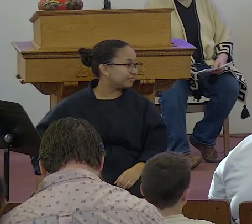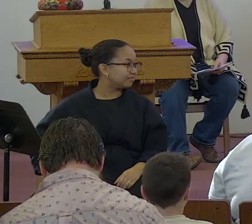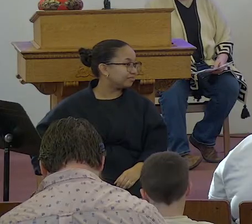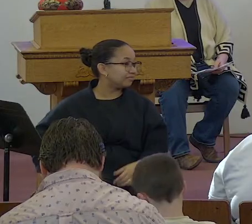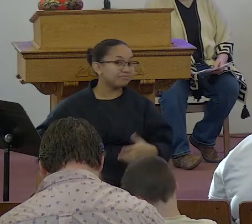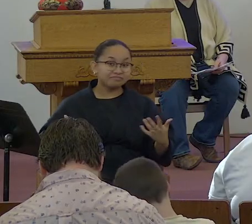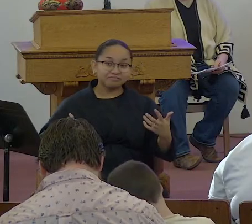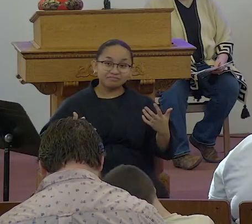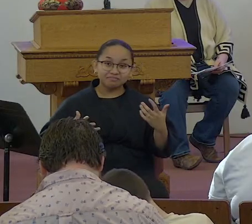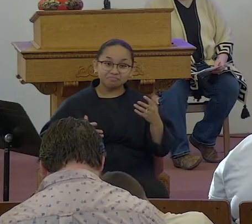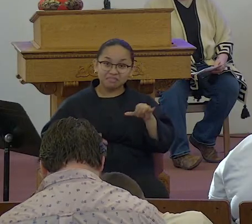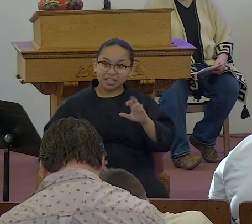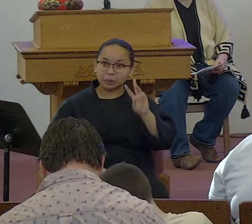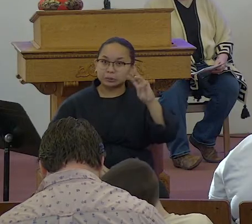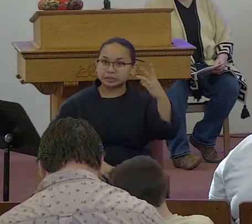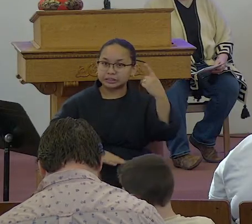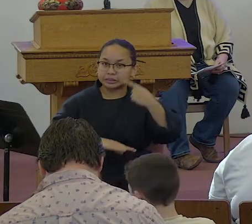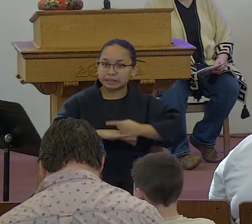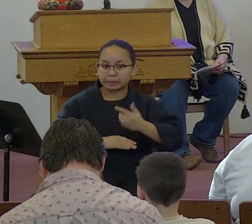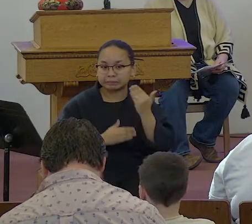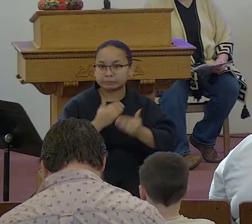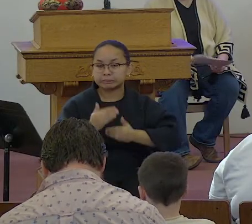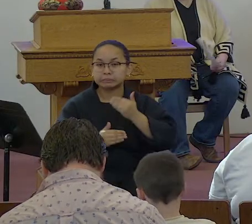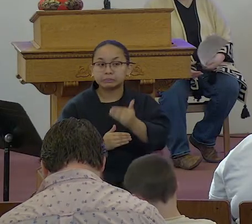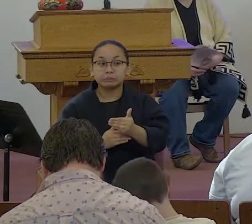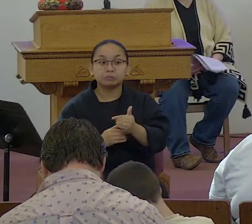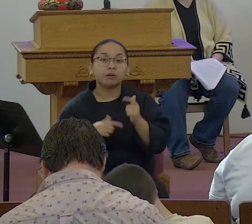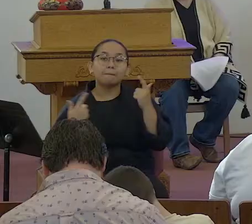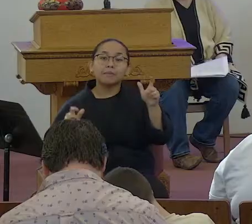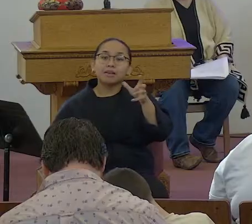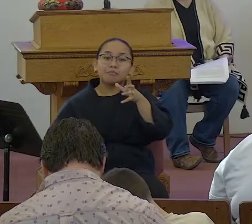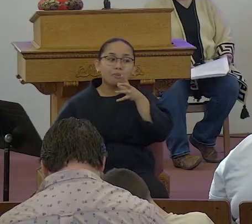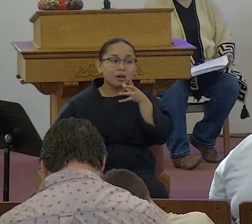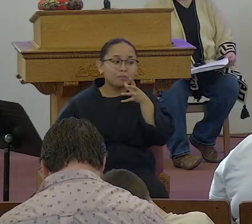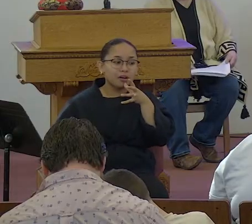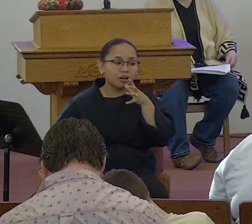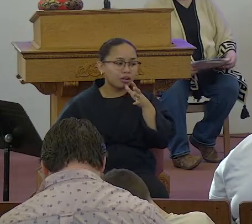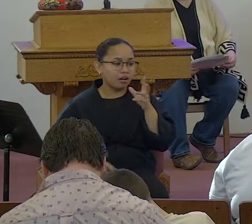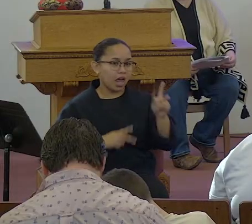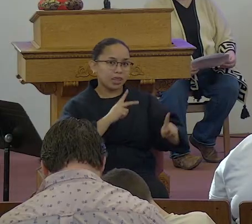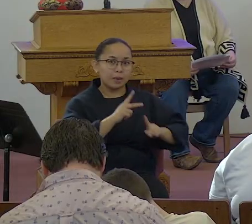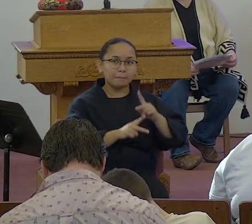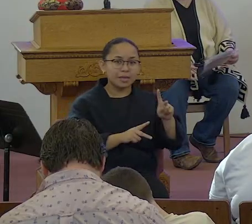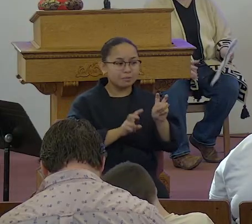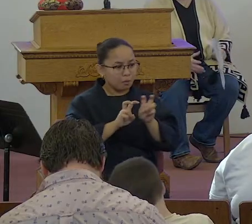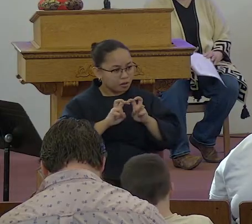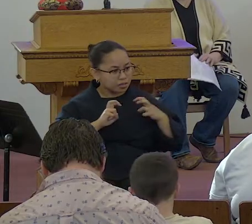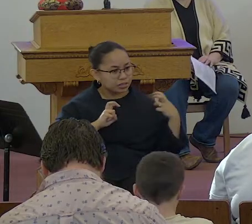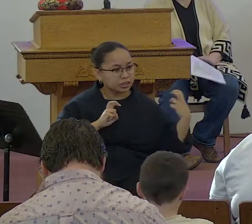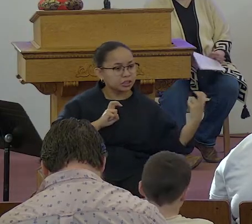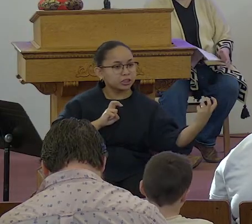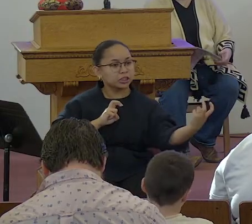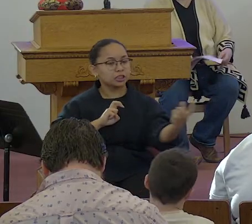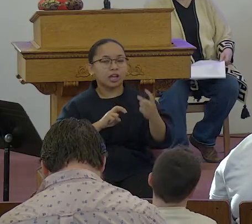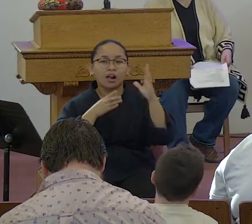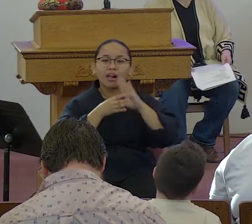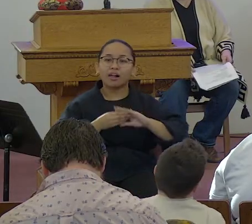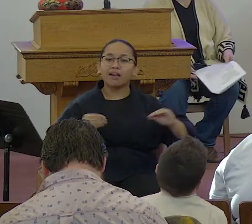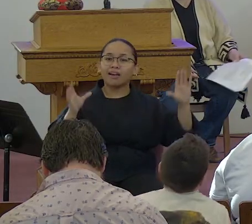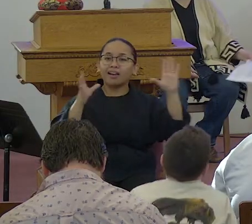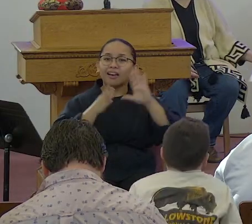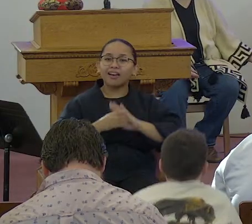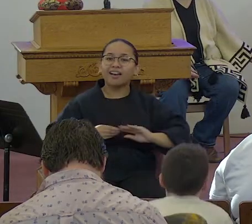And that's how the 6th day went by, and Big Mama and all of those folks sitting on the front porch and gabbing while the sun went